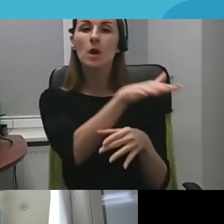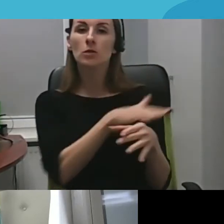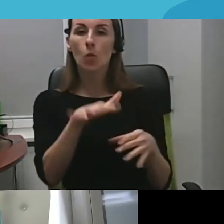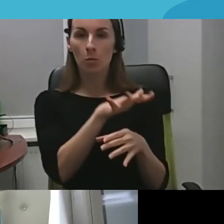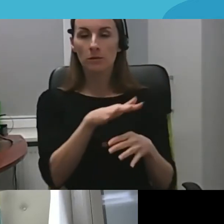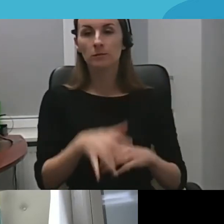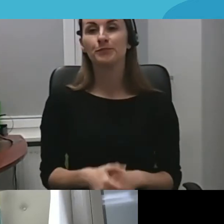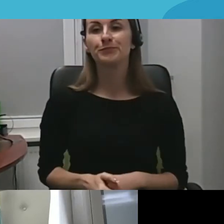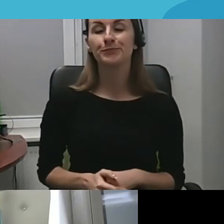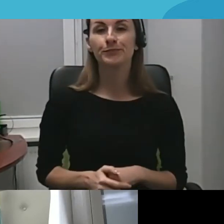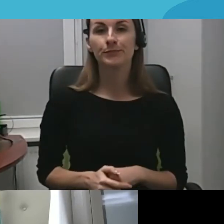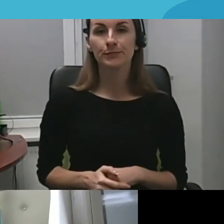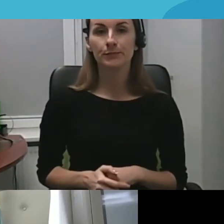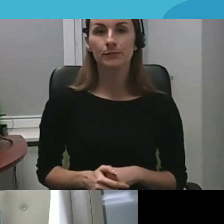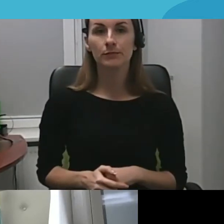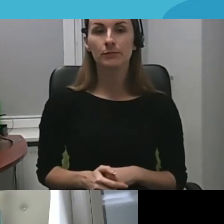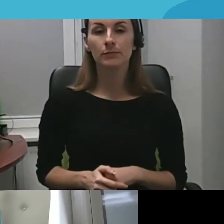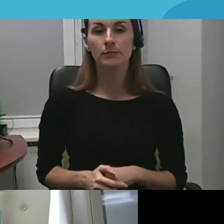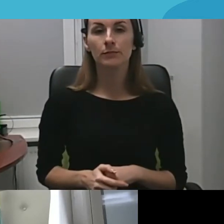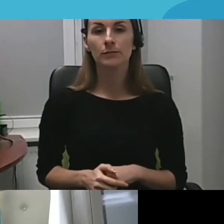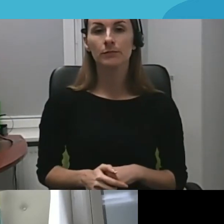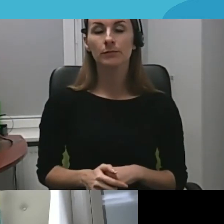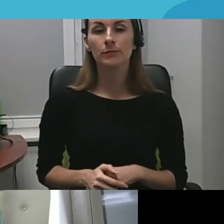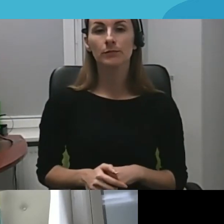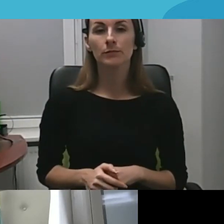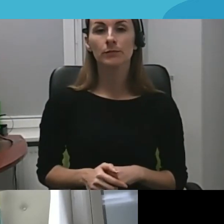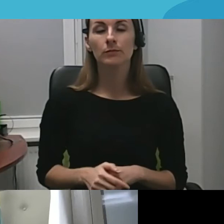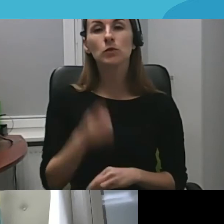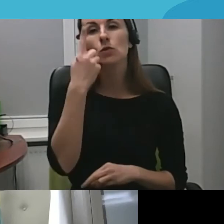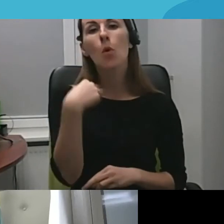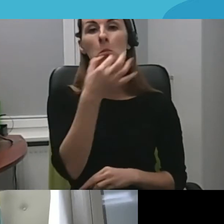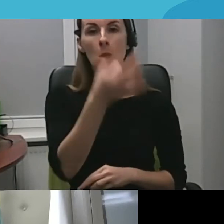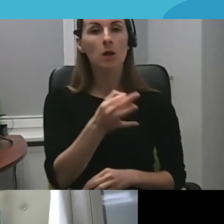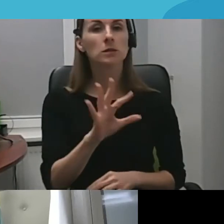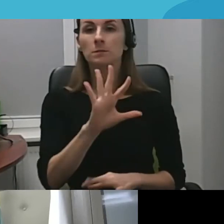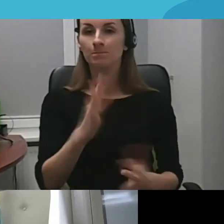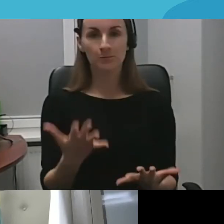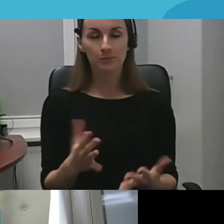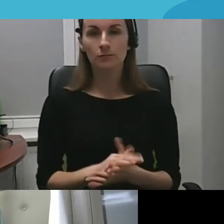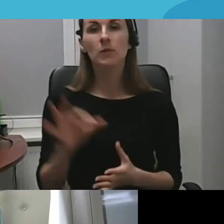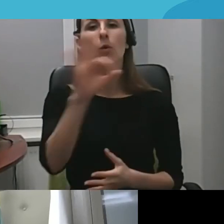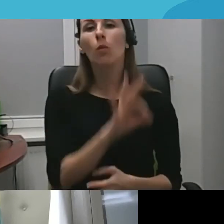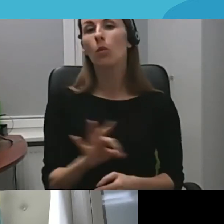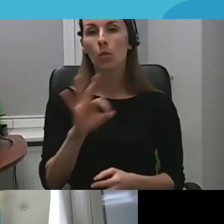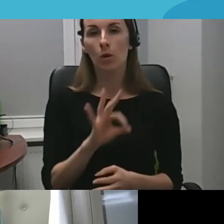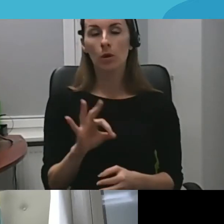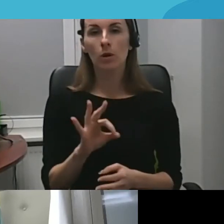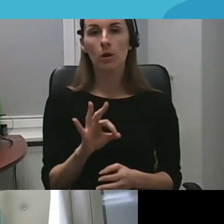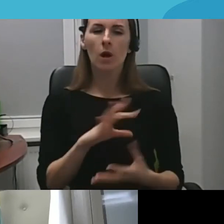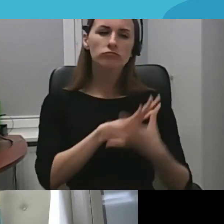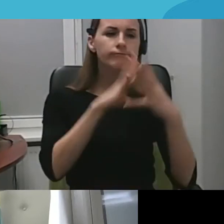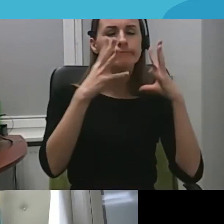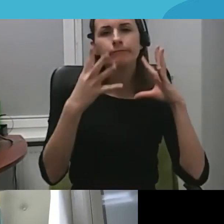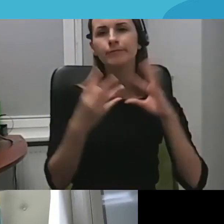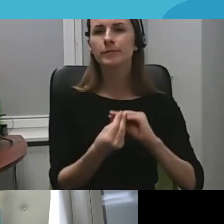instruments indeed, I would like to say a few words about how I do see in general the situation